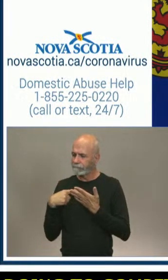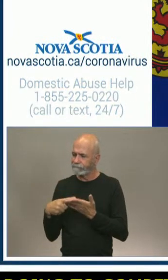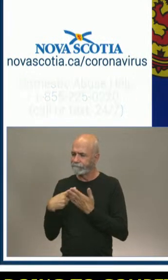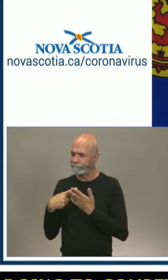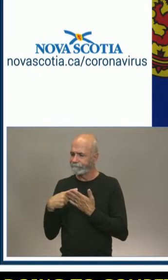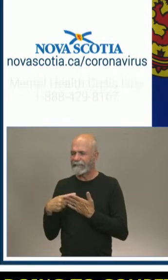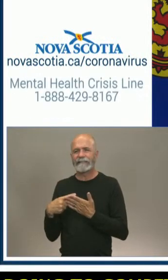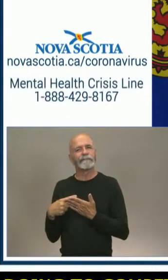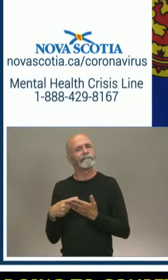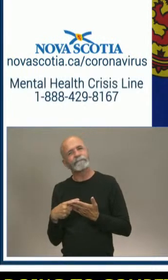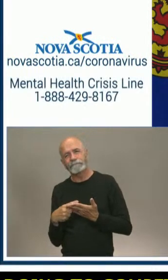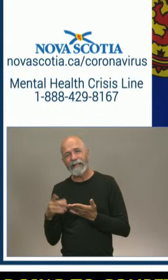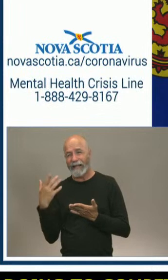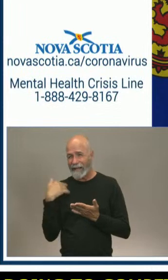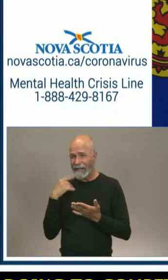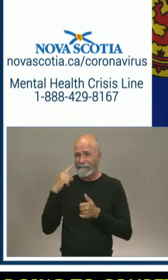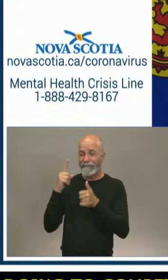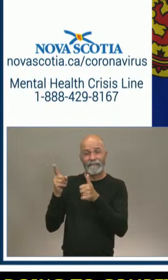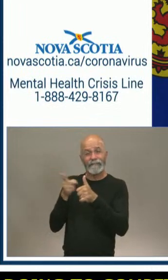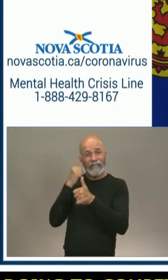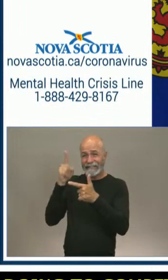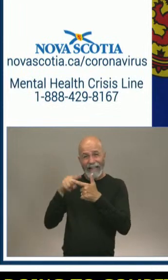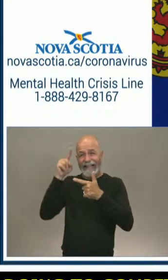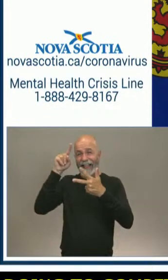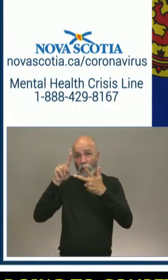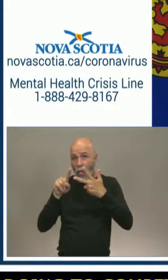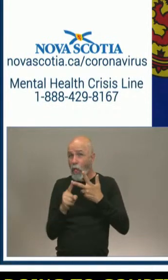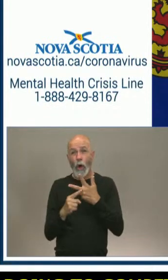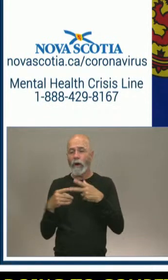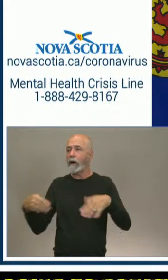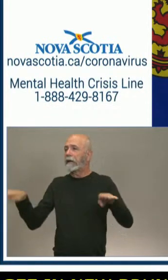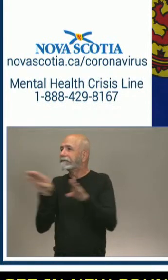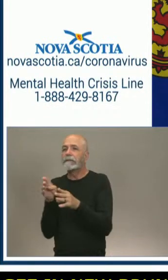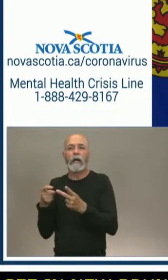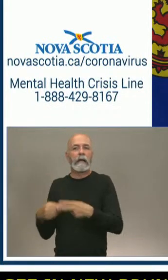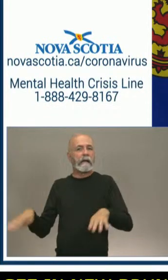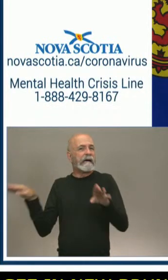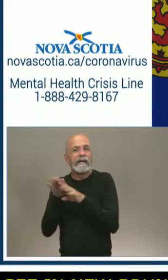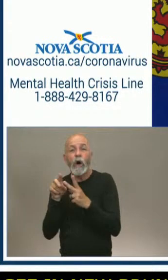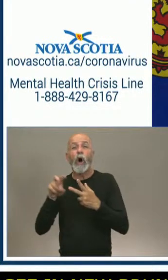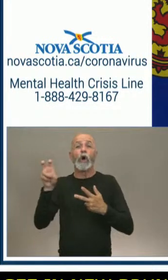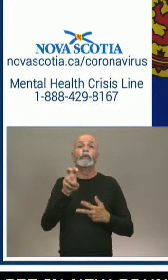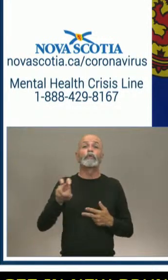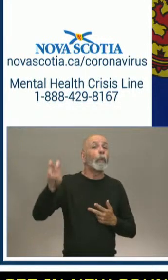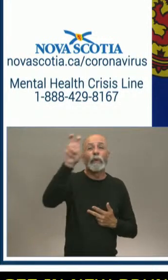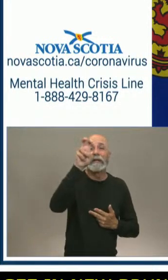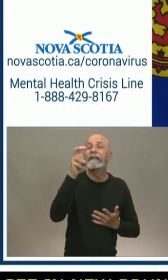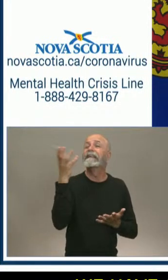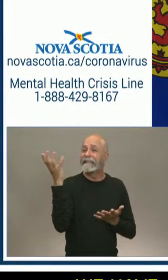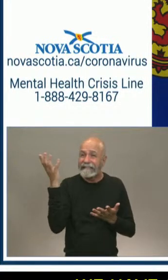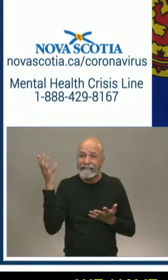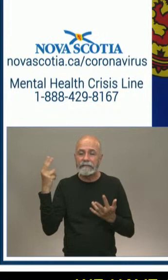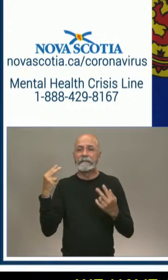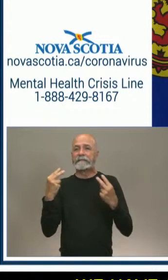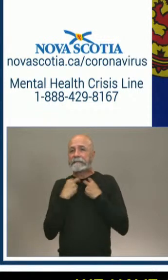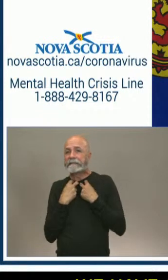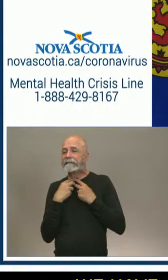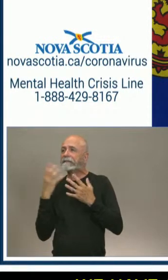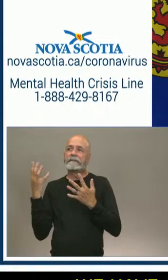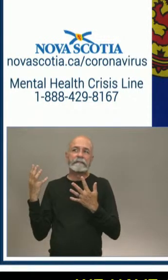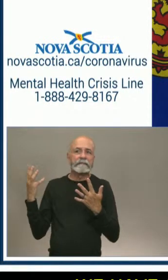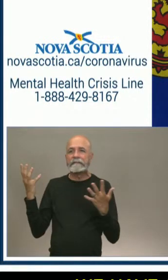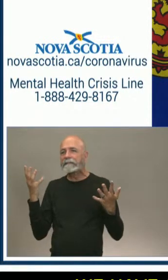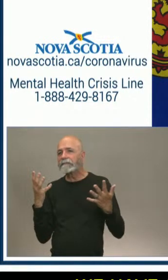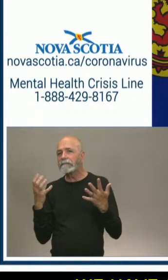third wave shutdown. So that includes tourism at the top of that list. So we'll continue. Minister Kasoulis has